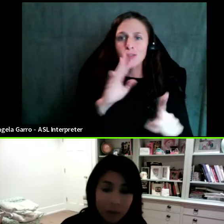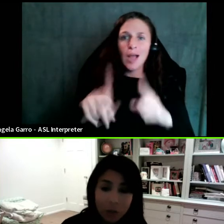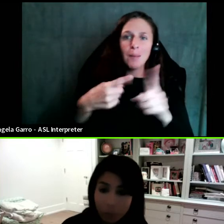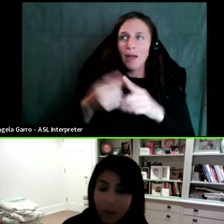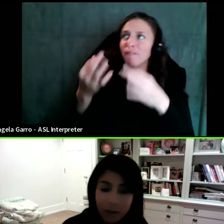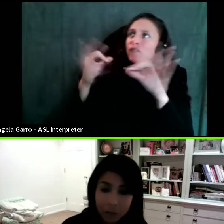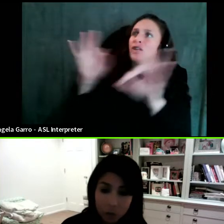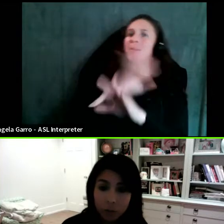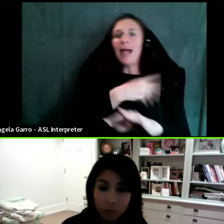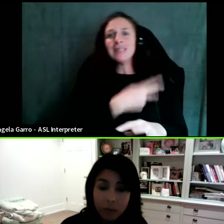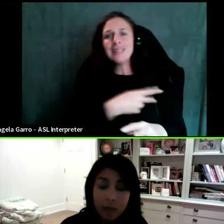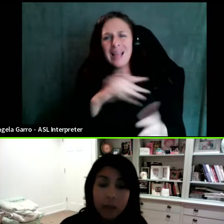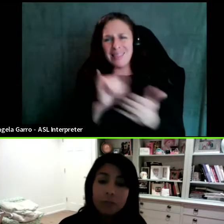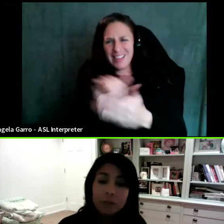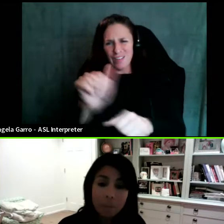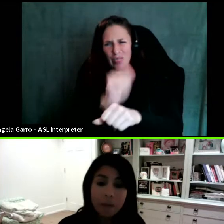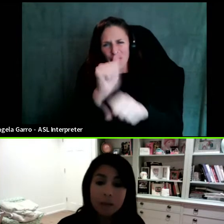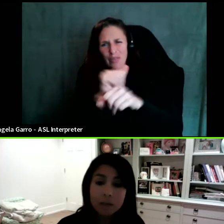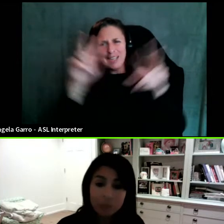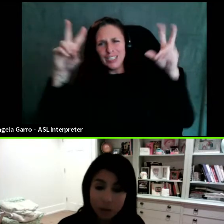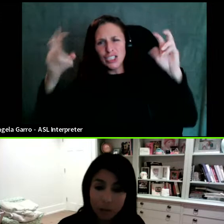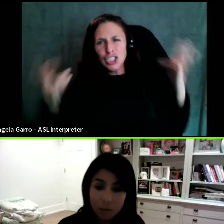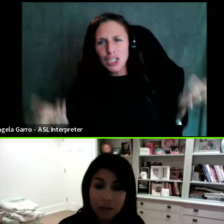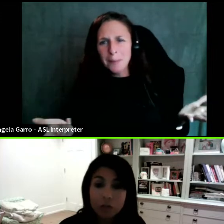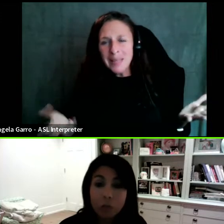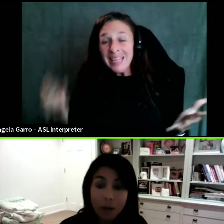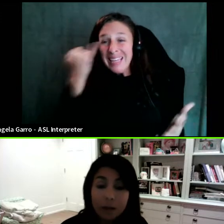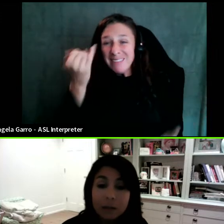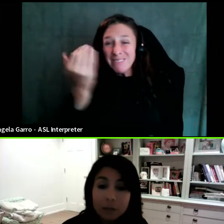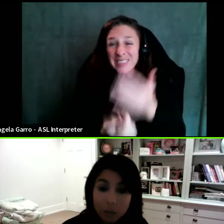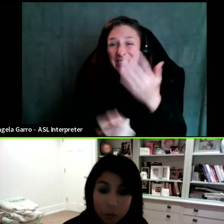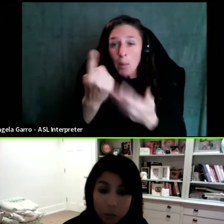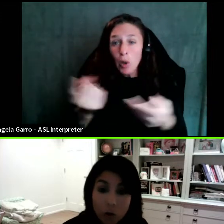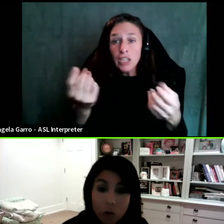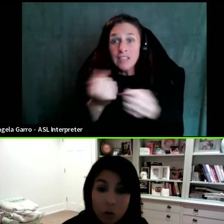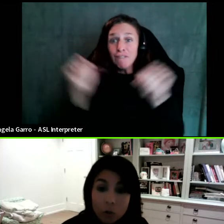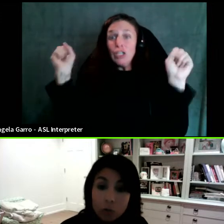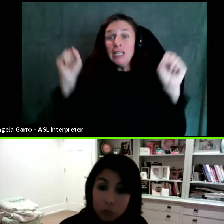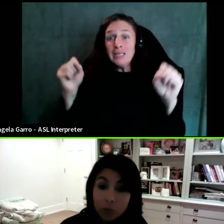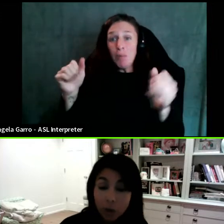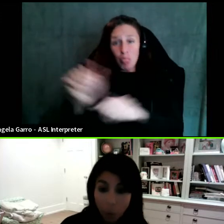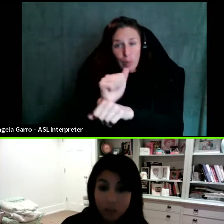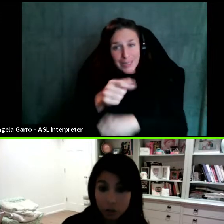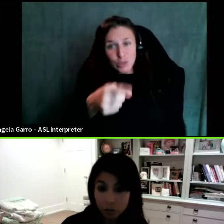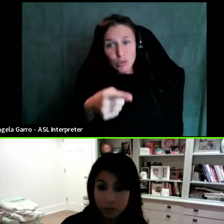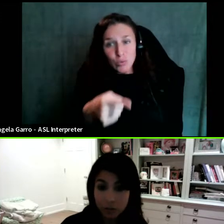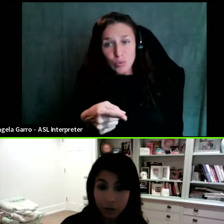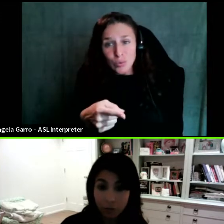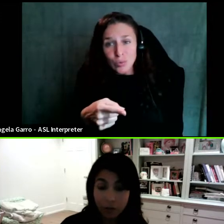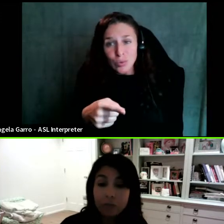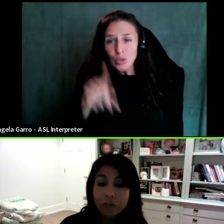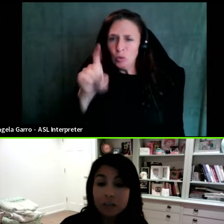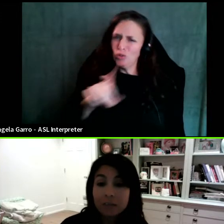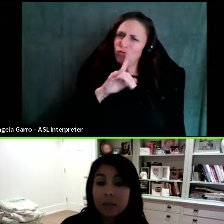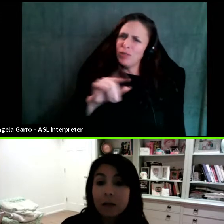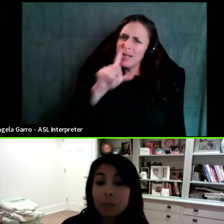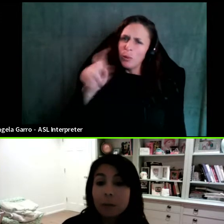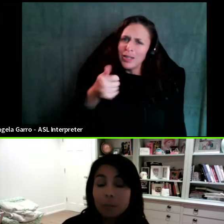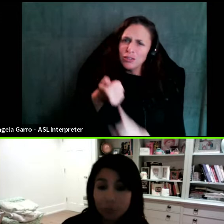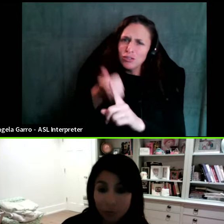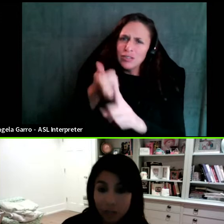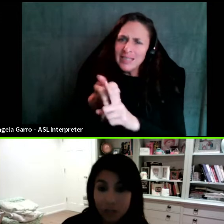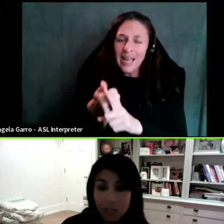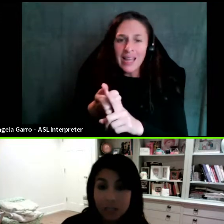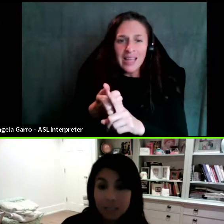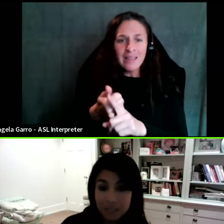Palestine being a threatening term. If somebody's freedom is threatening to you, you should really question yourself. If to see another